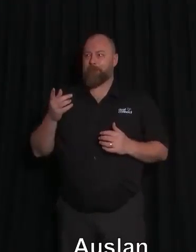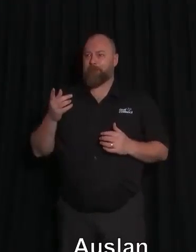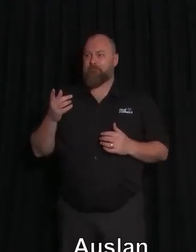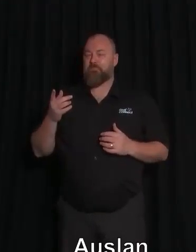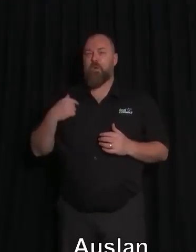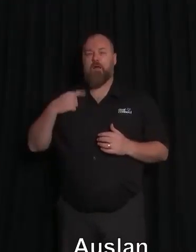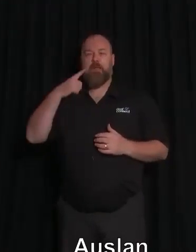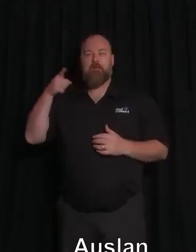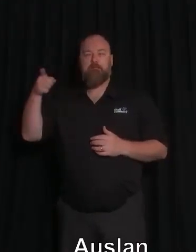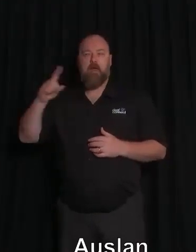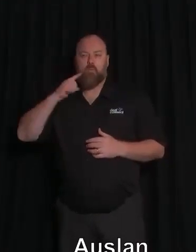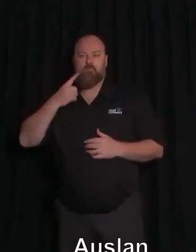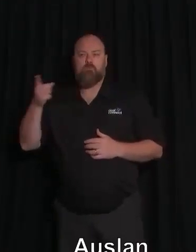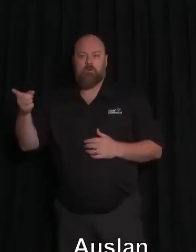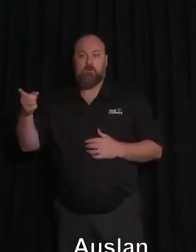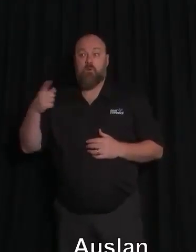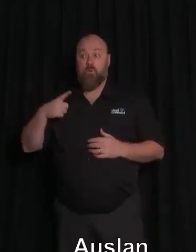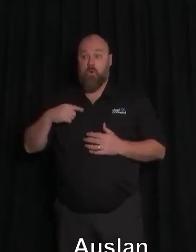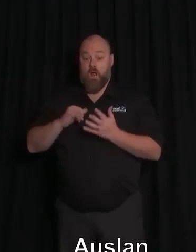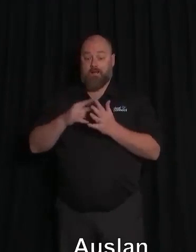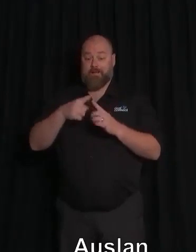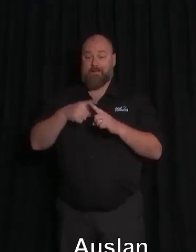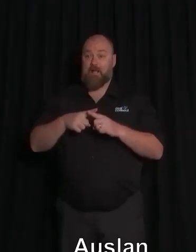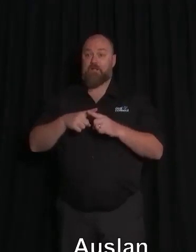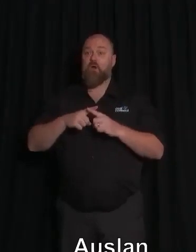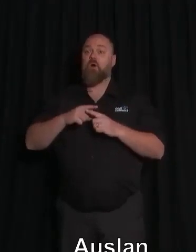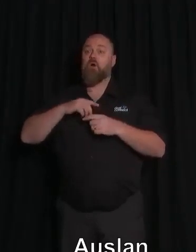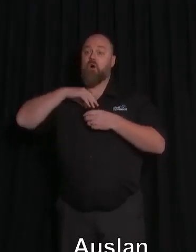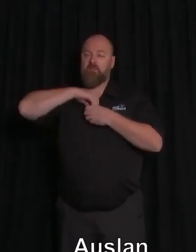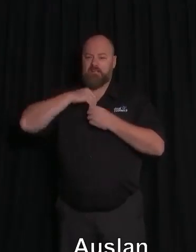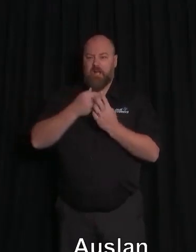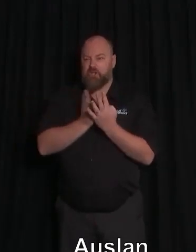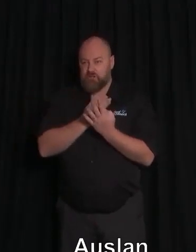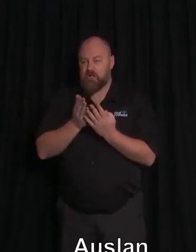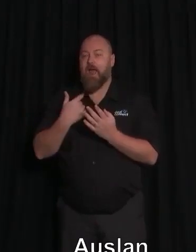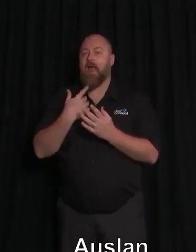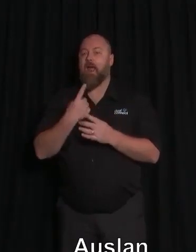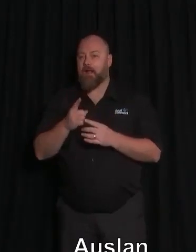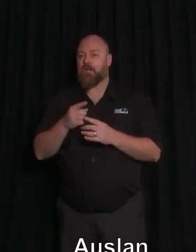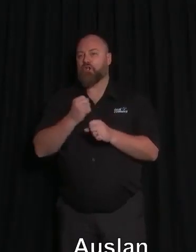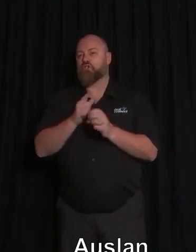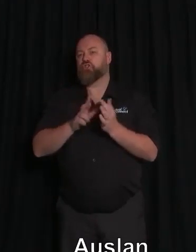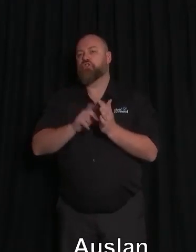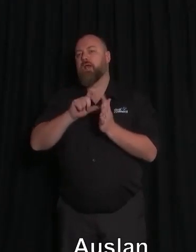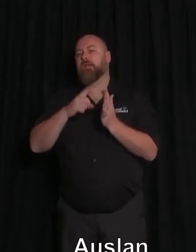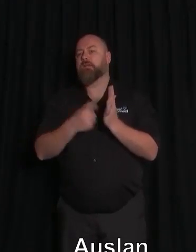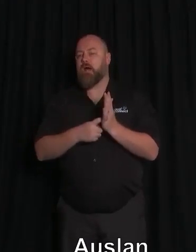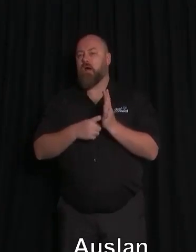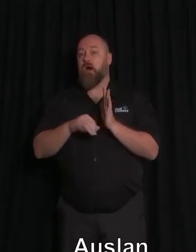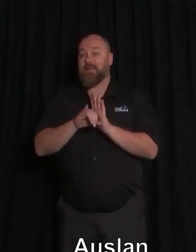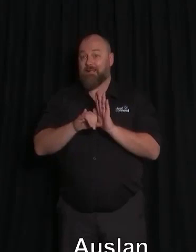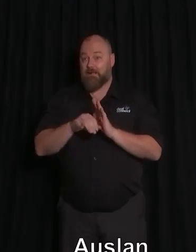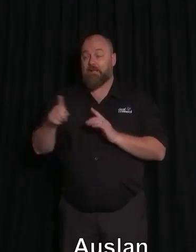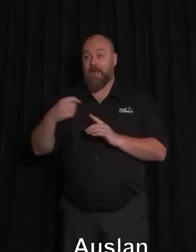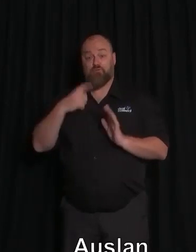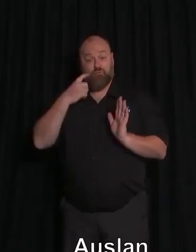choice. Why? Sexual orientation, gender identity are heavily criminalized in a number of UN member states, whereas